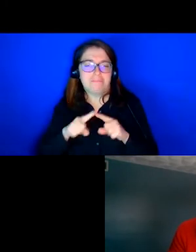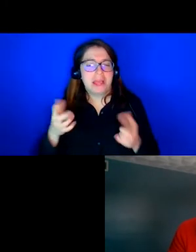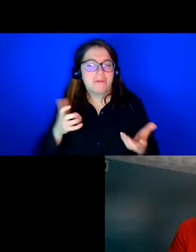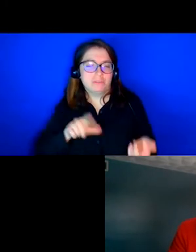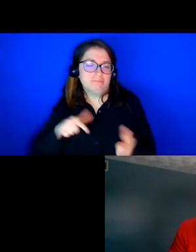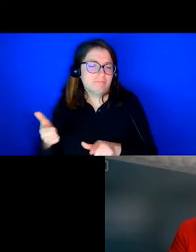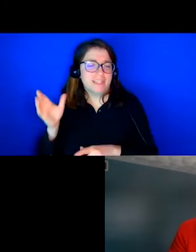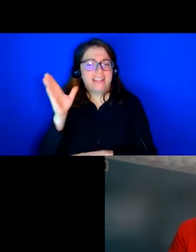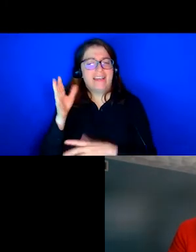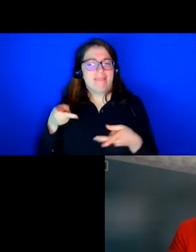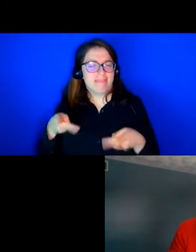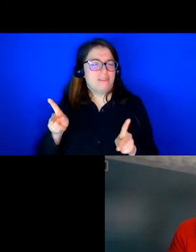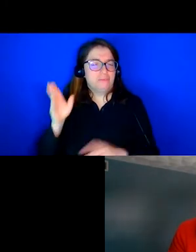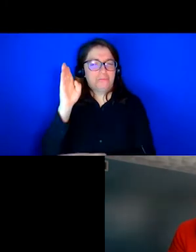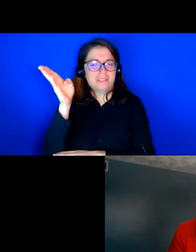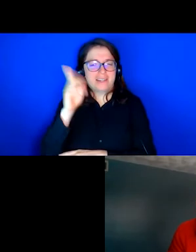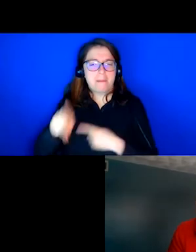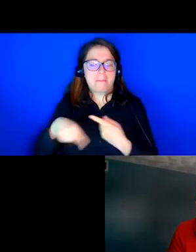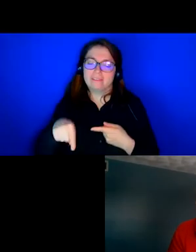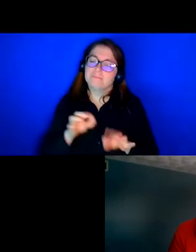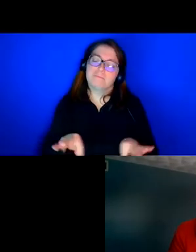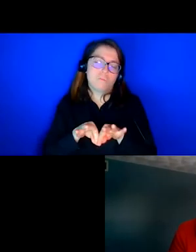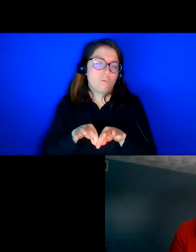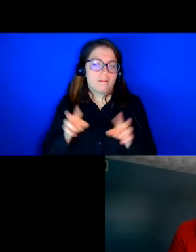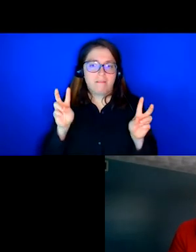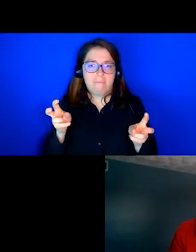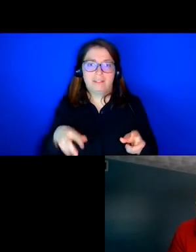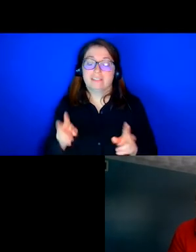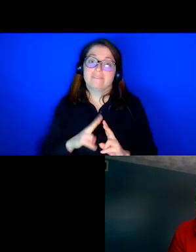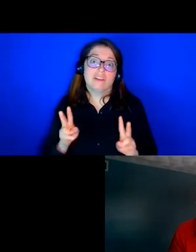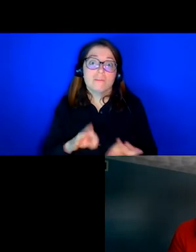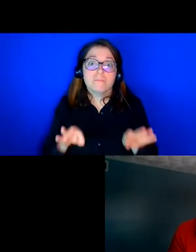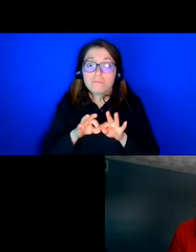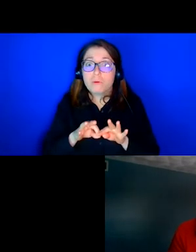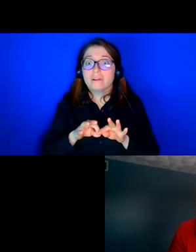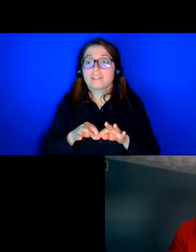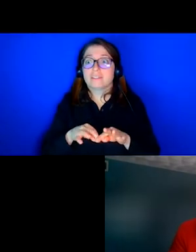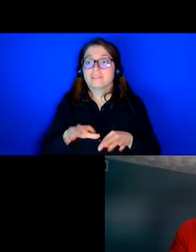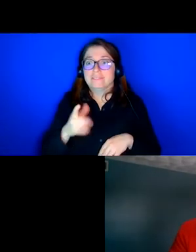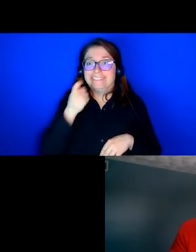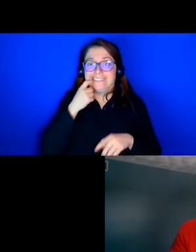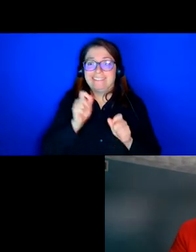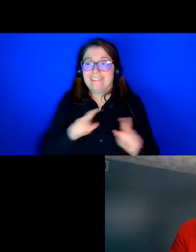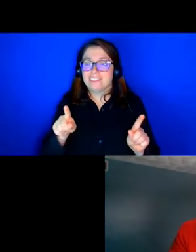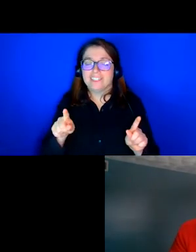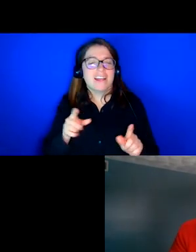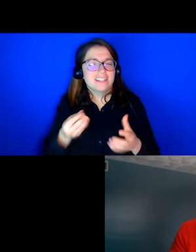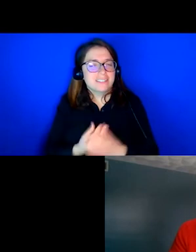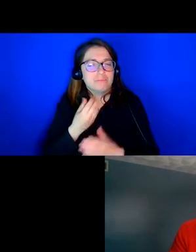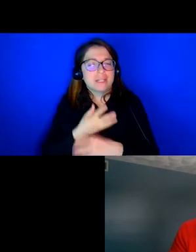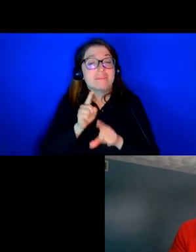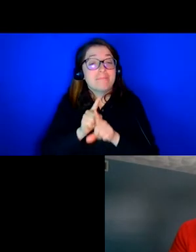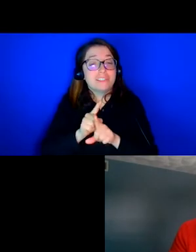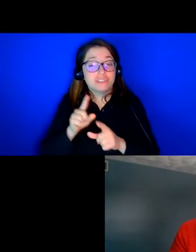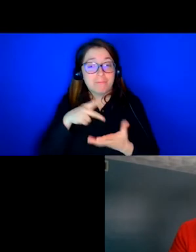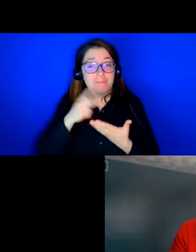this really important topic and very timely topic since we have launched our spring mentorship program. So I want to